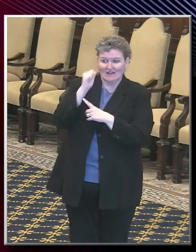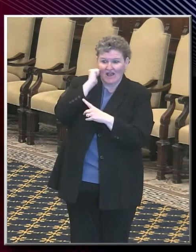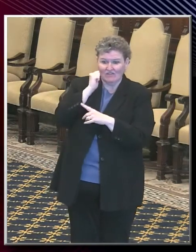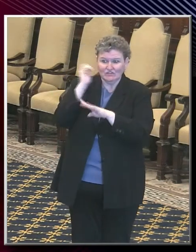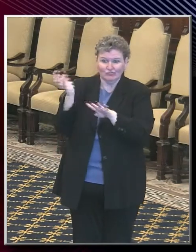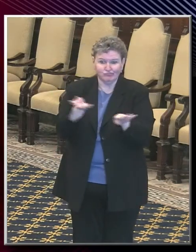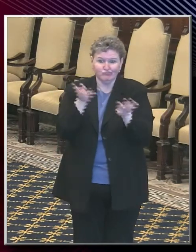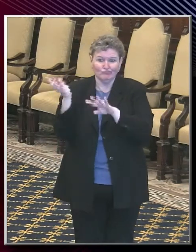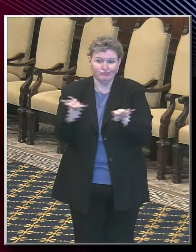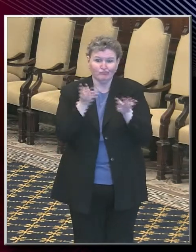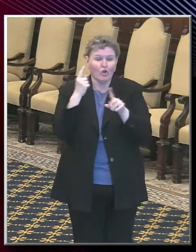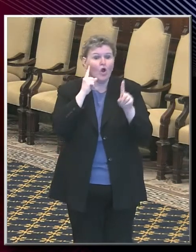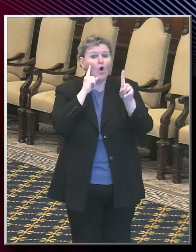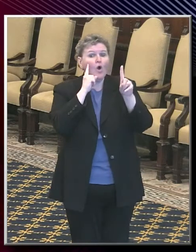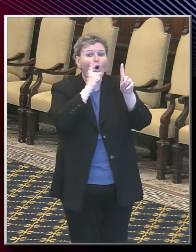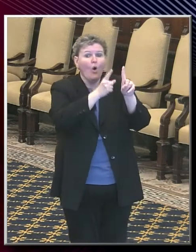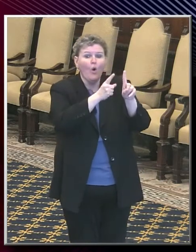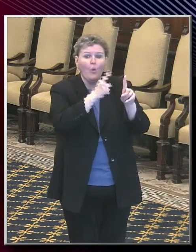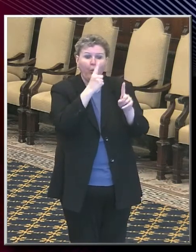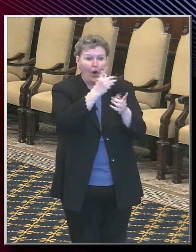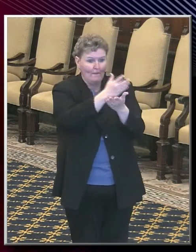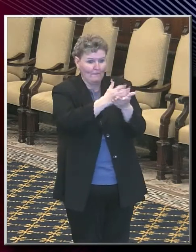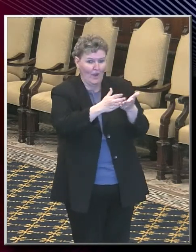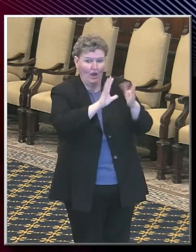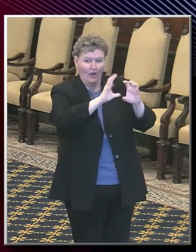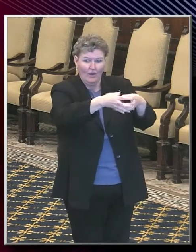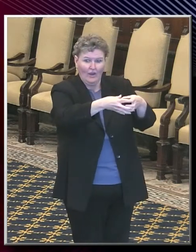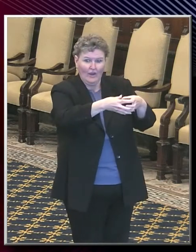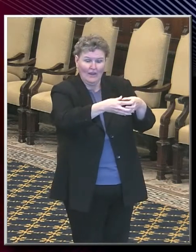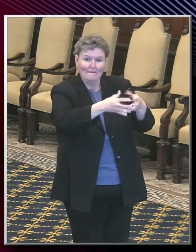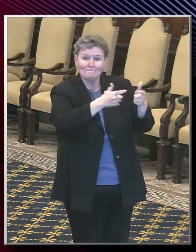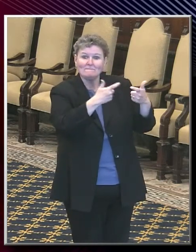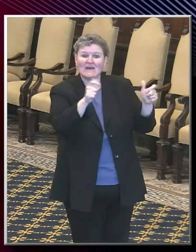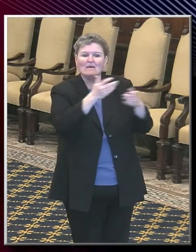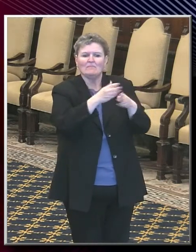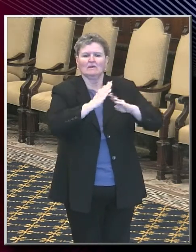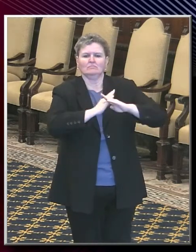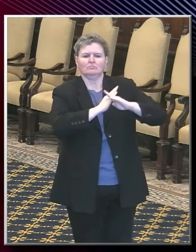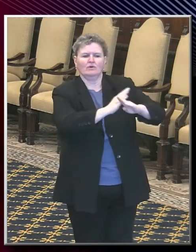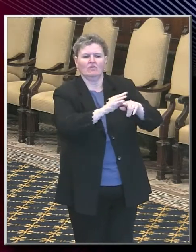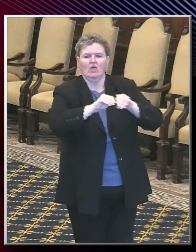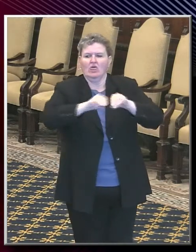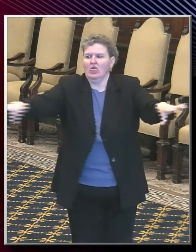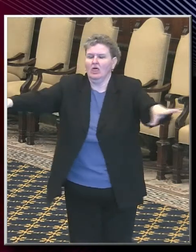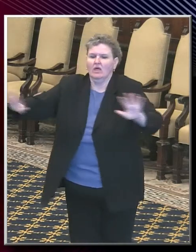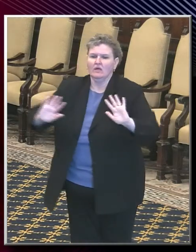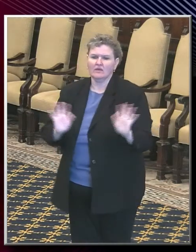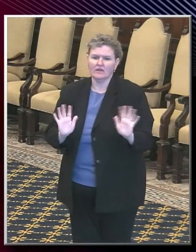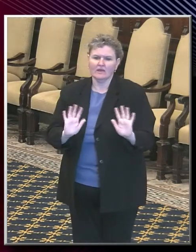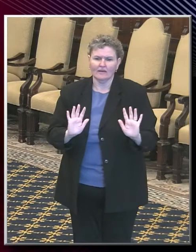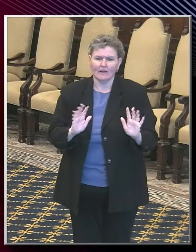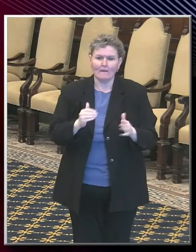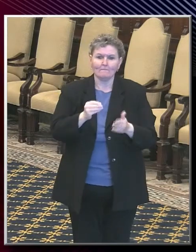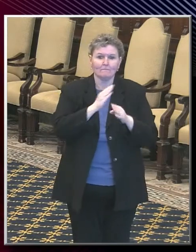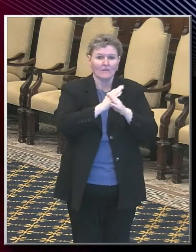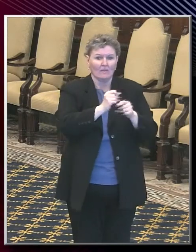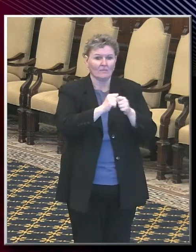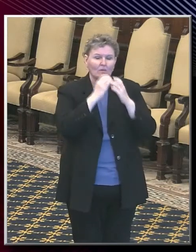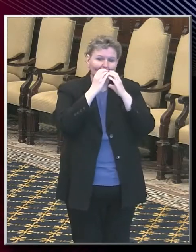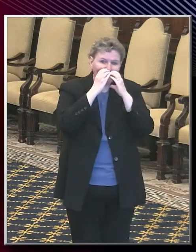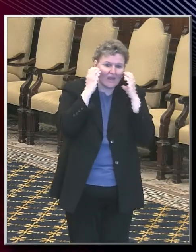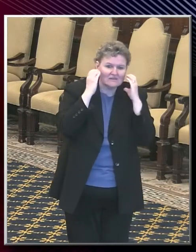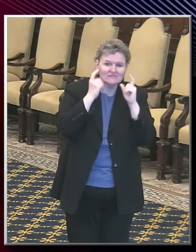limits on testing we've had are not limits on money. It's a limit on the supplies, how many swabs we can find, and it's a limit of how many laboratory tests